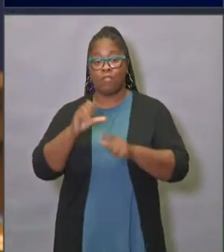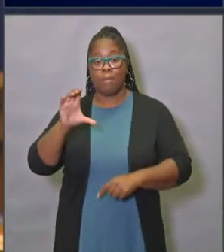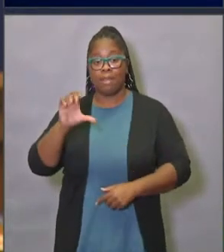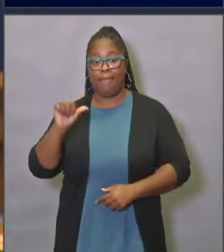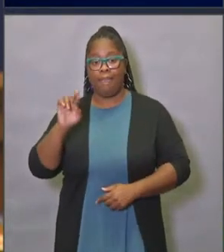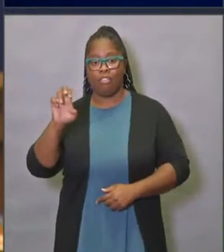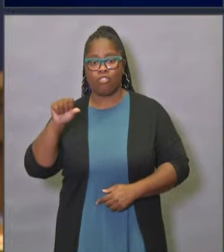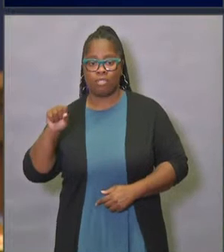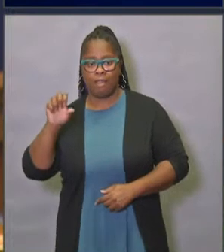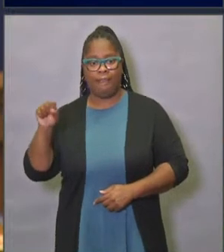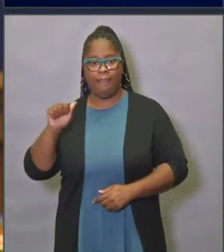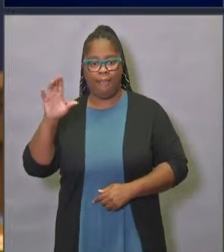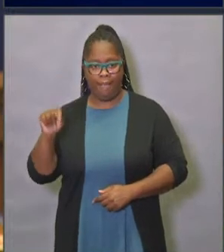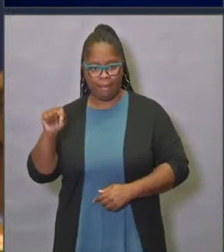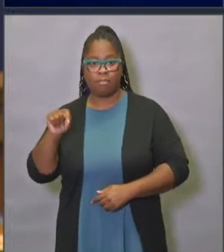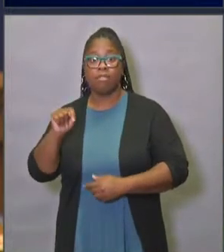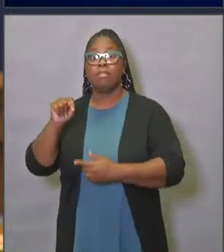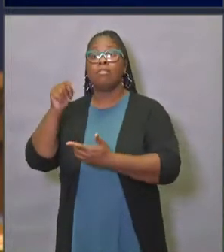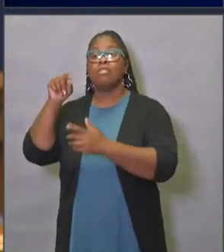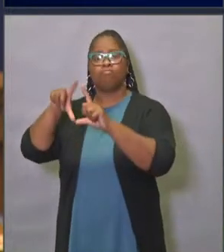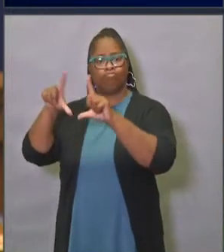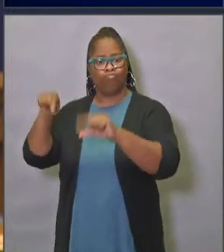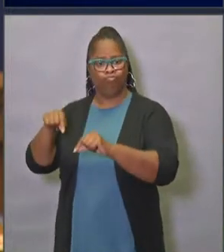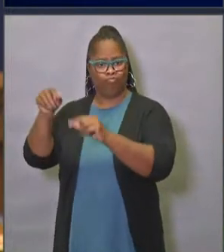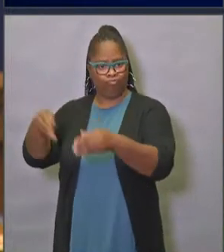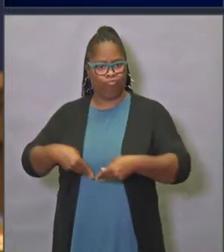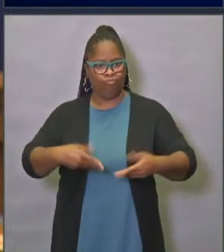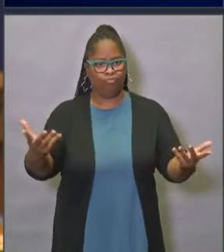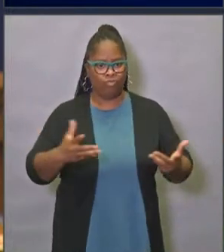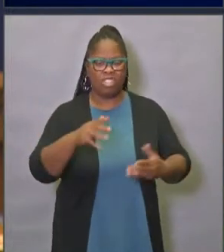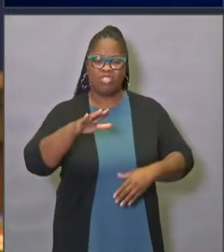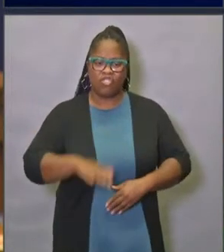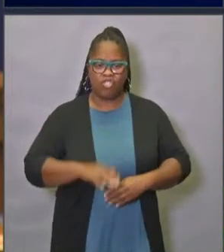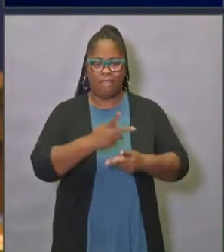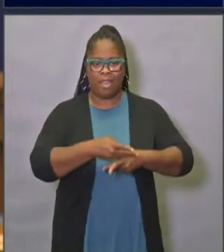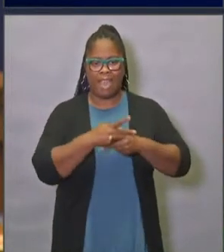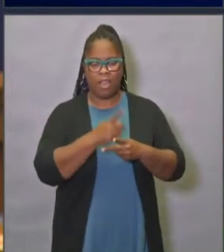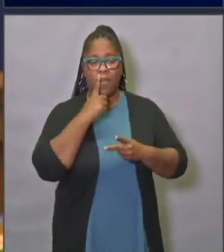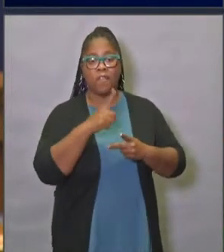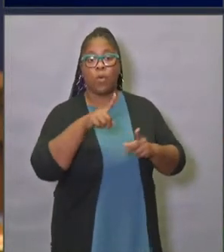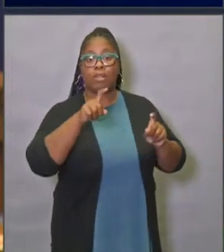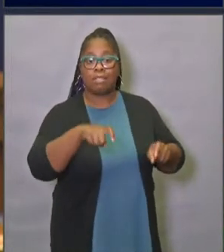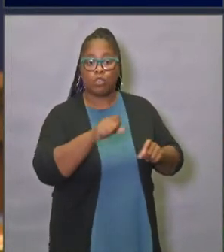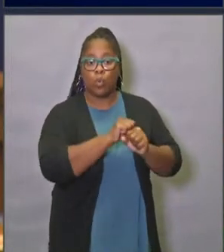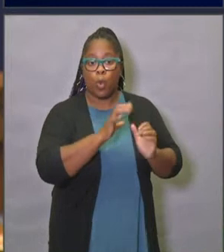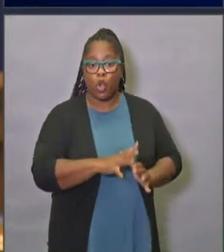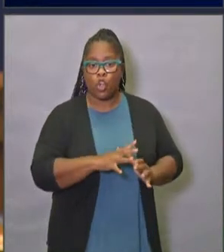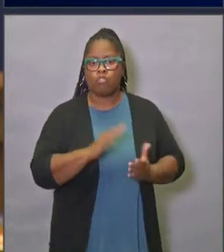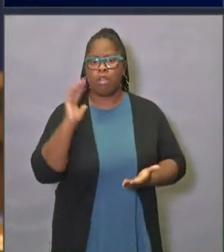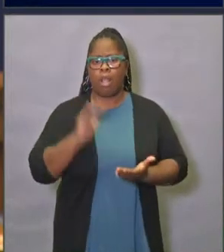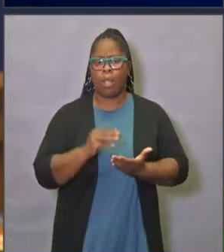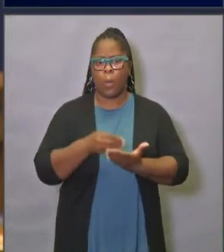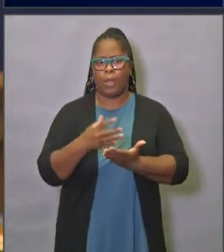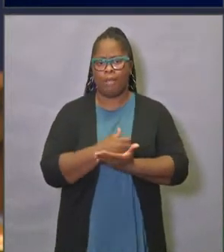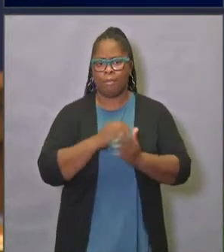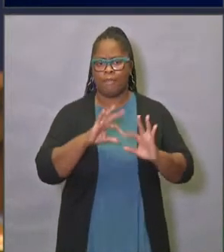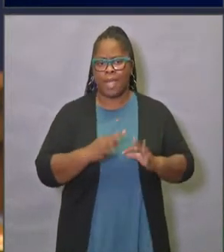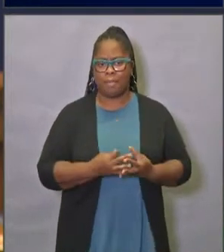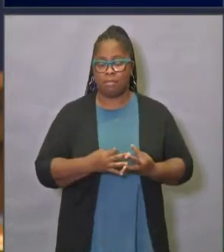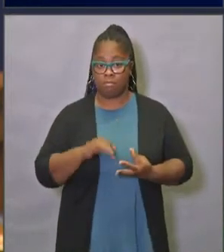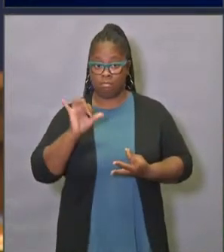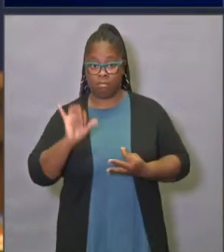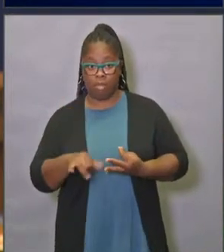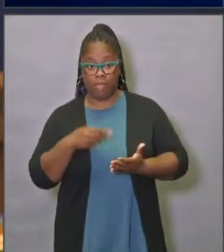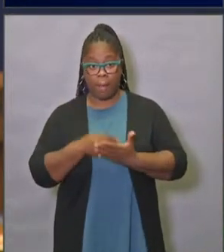for child care vouchers to serve several essential workers and low-income families. This funding will provide